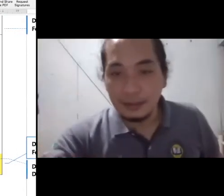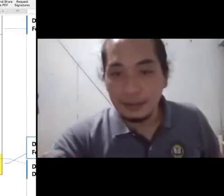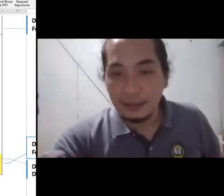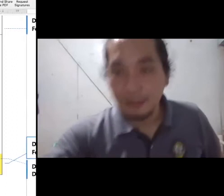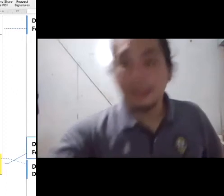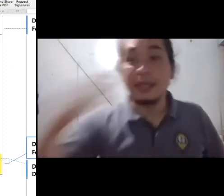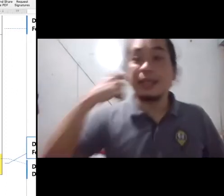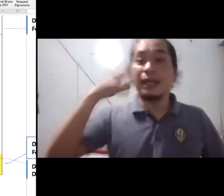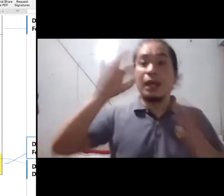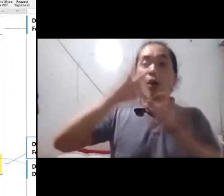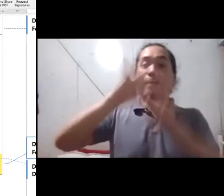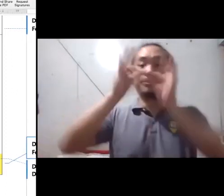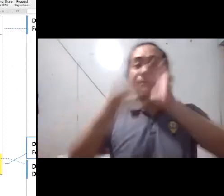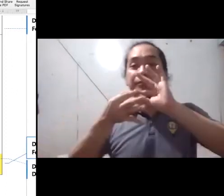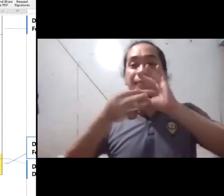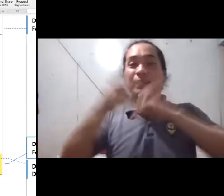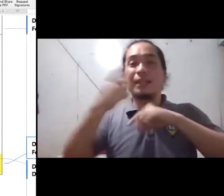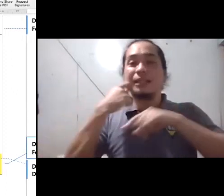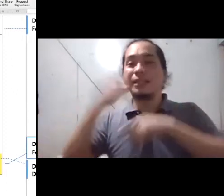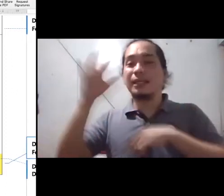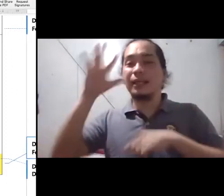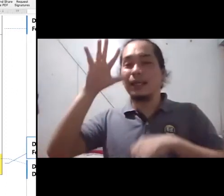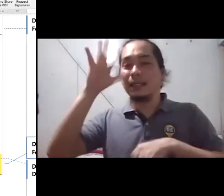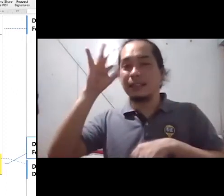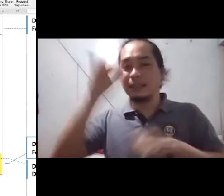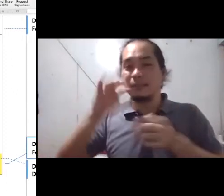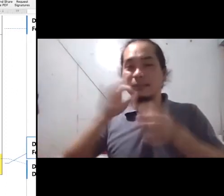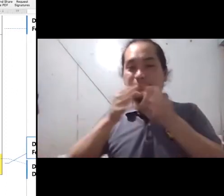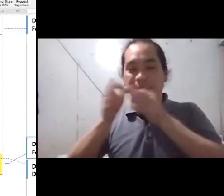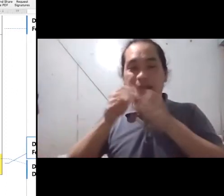else. This is Peebs.